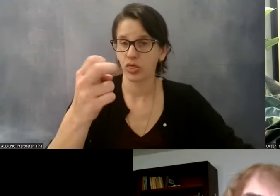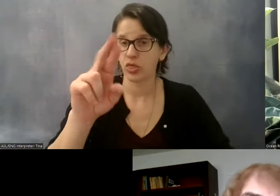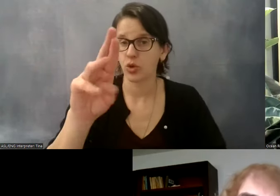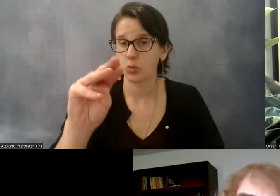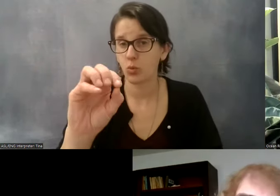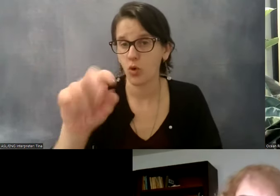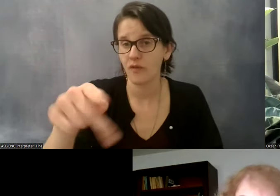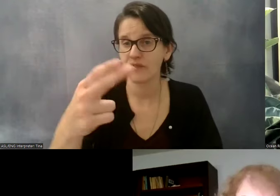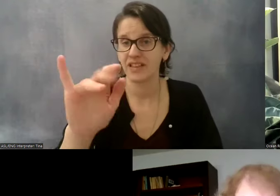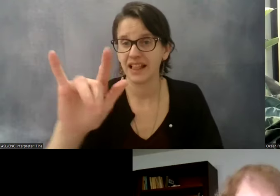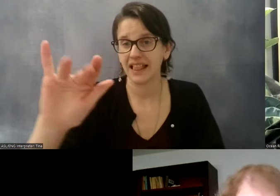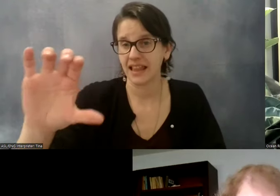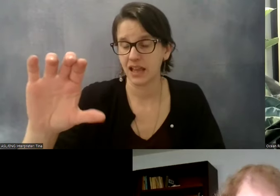And